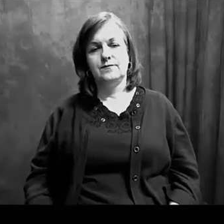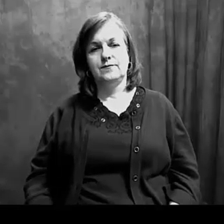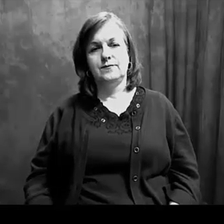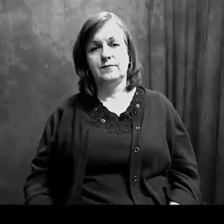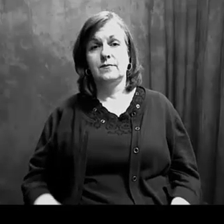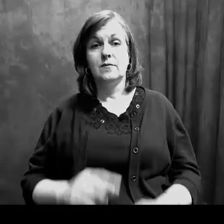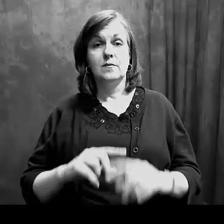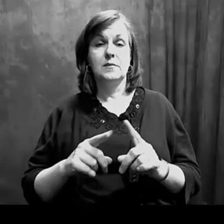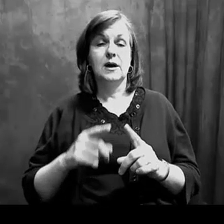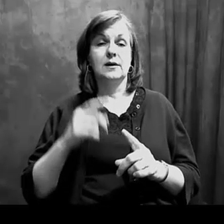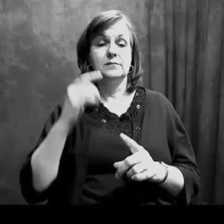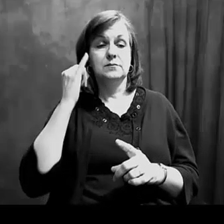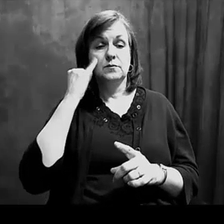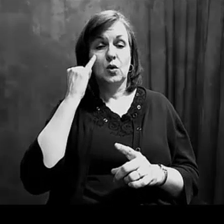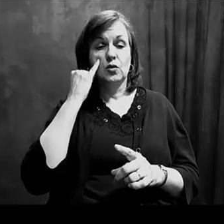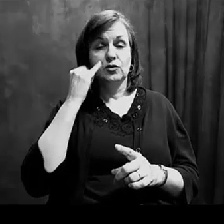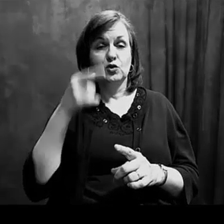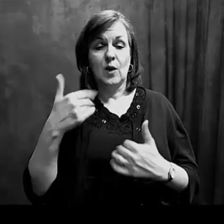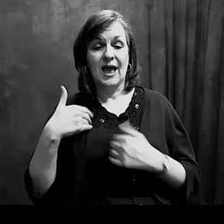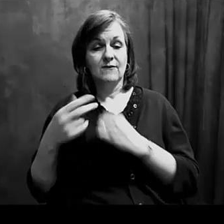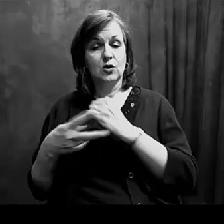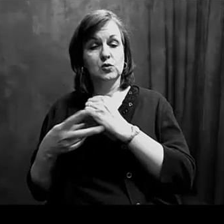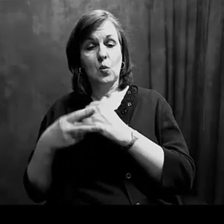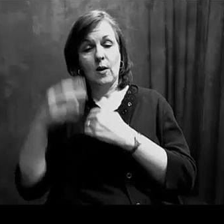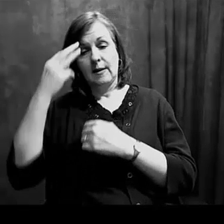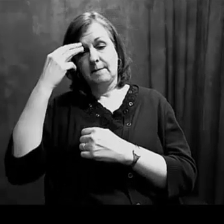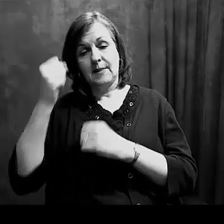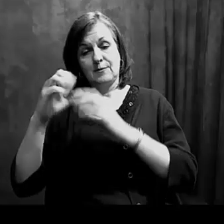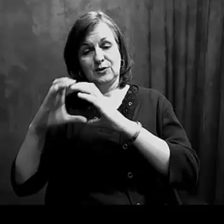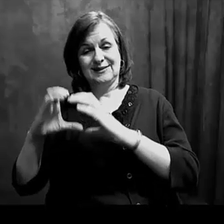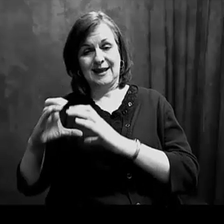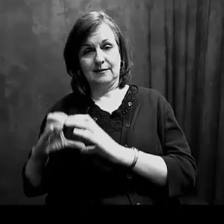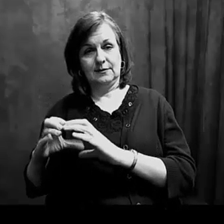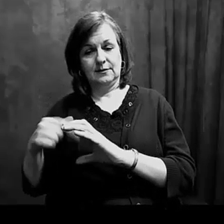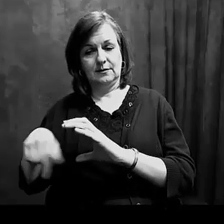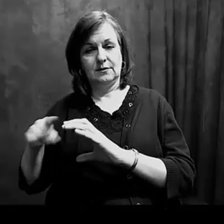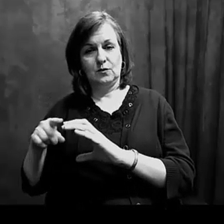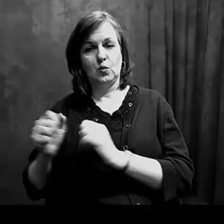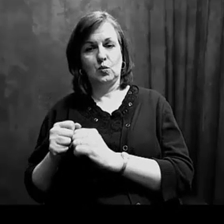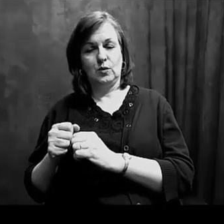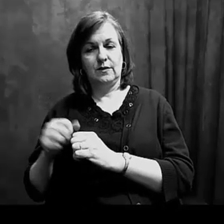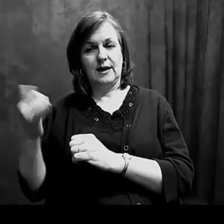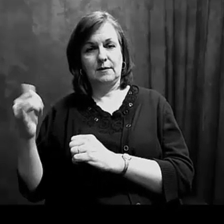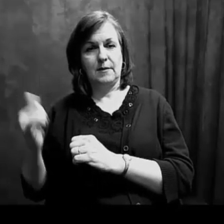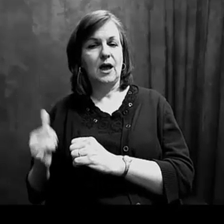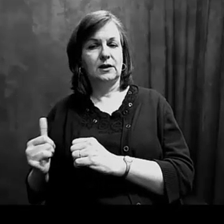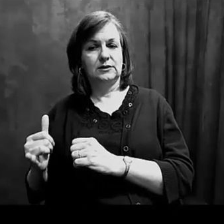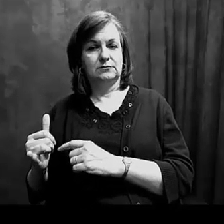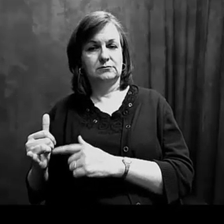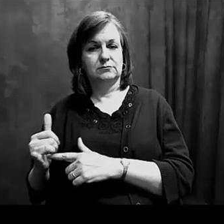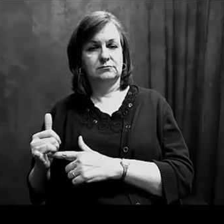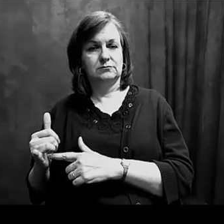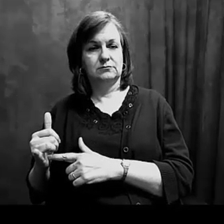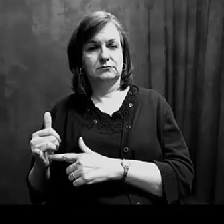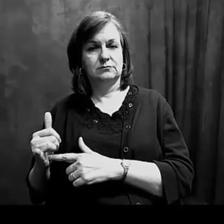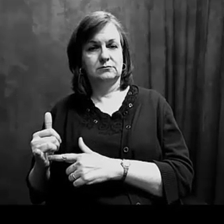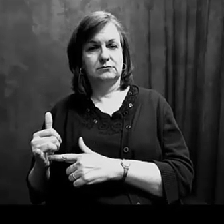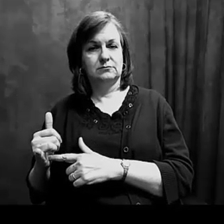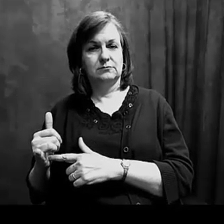If you've already been exposed, if you have stored memory cells, so stored antibodies,